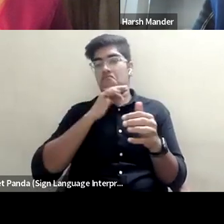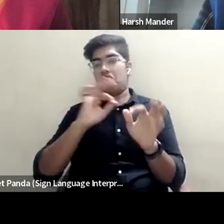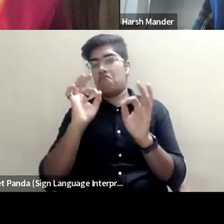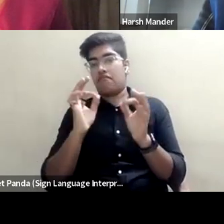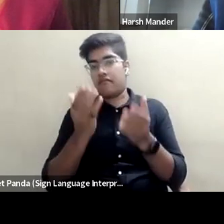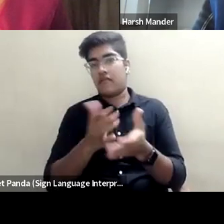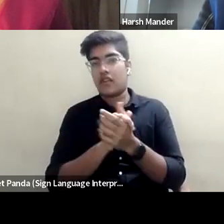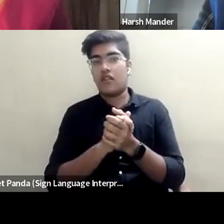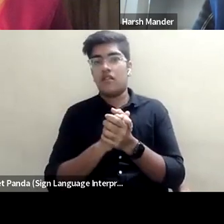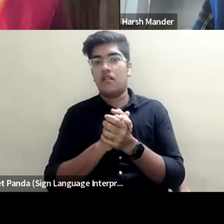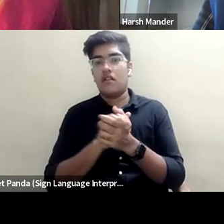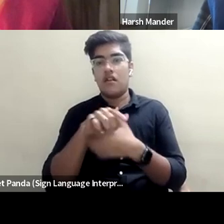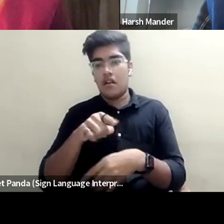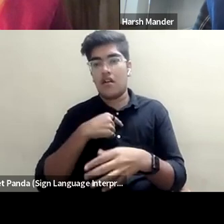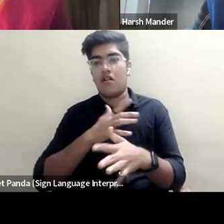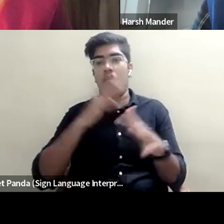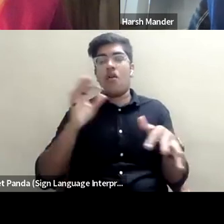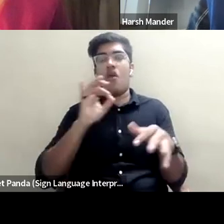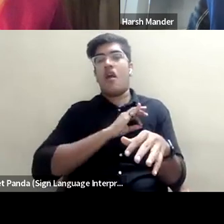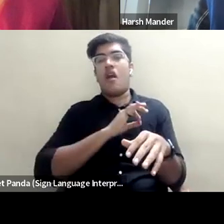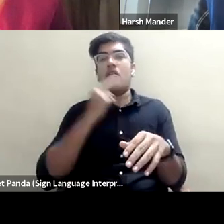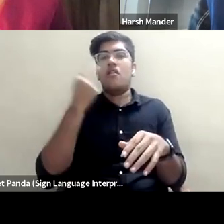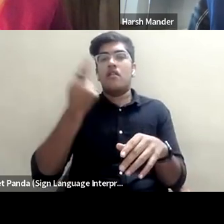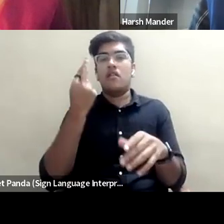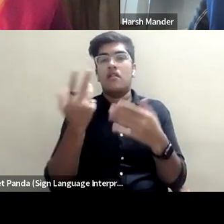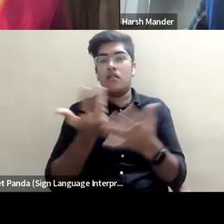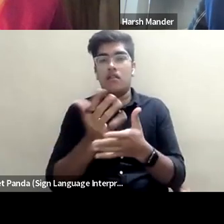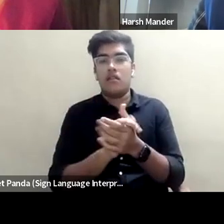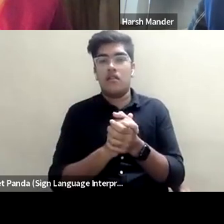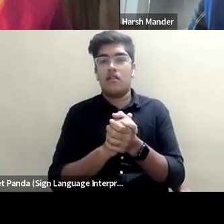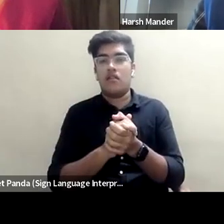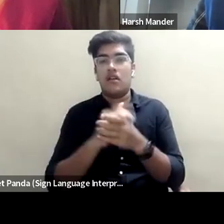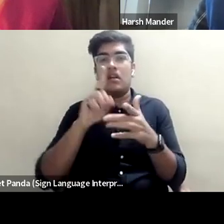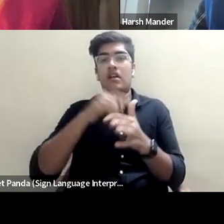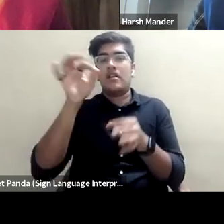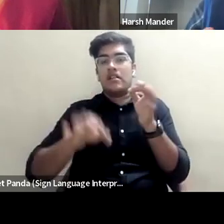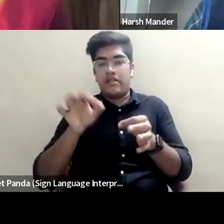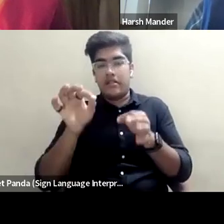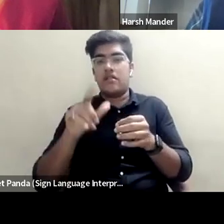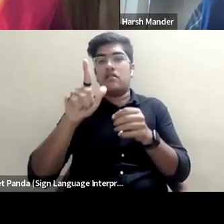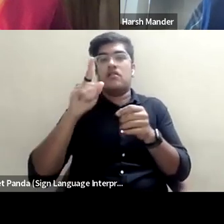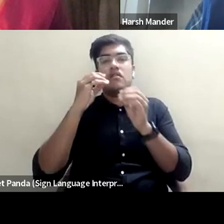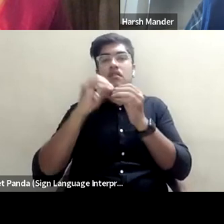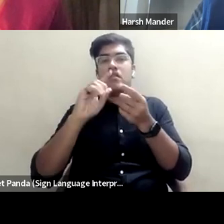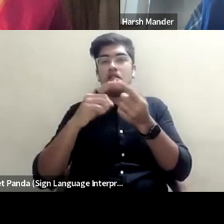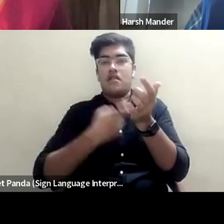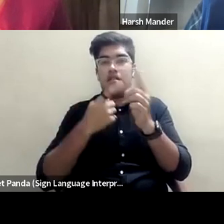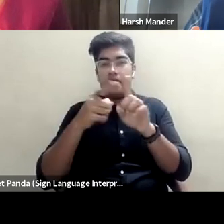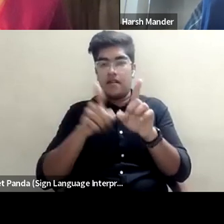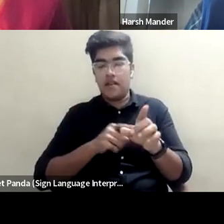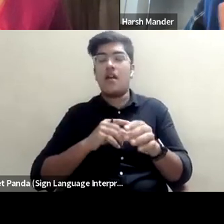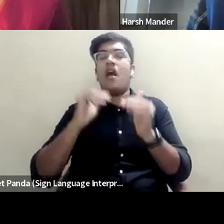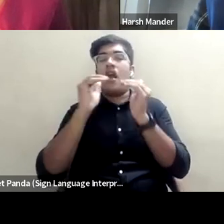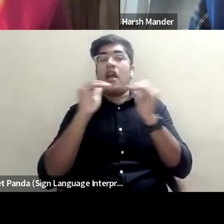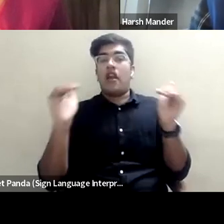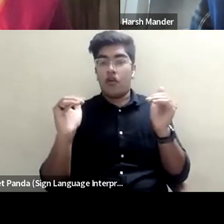but this I really like, because he said that justice, liberty, equality can happen without fraternity,